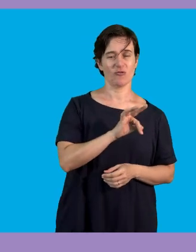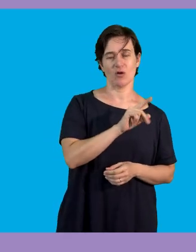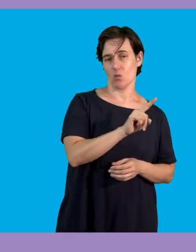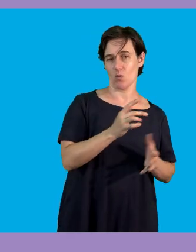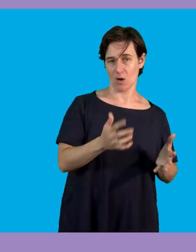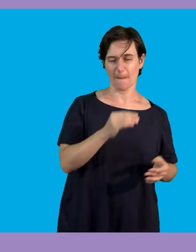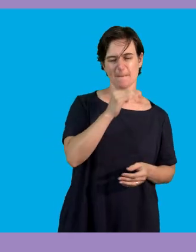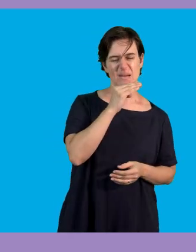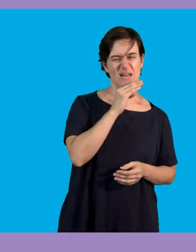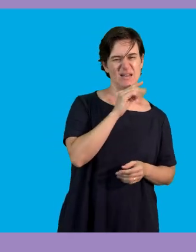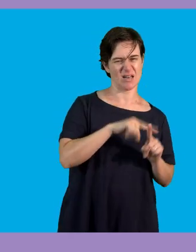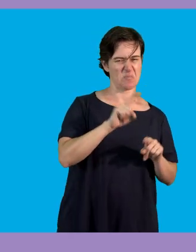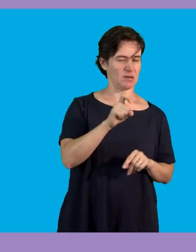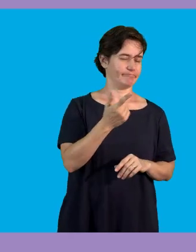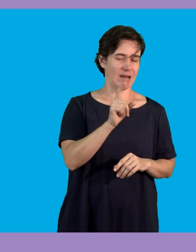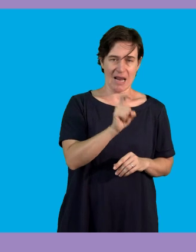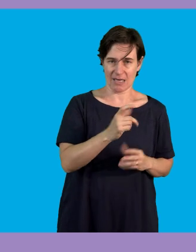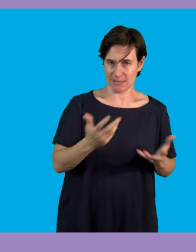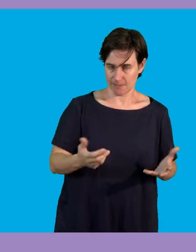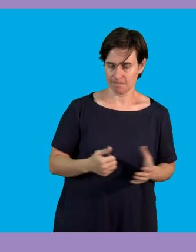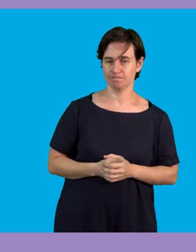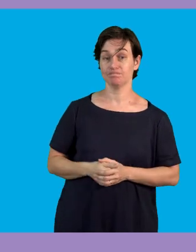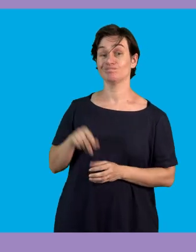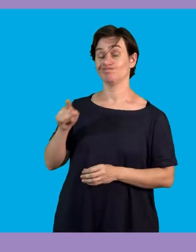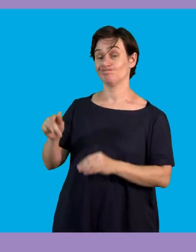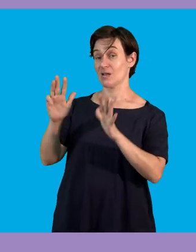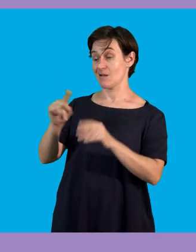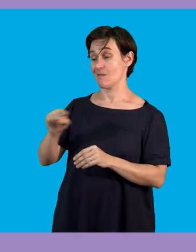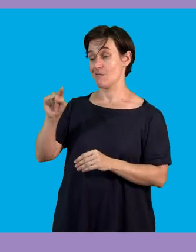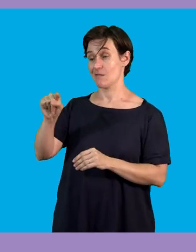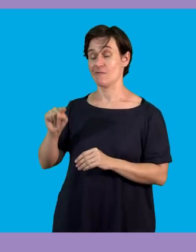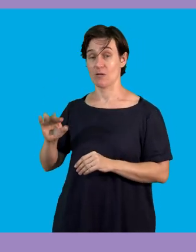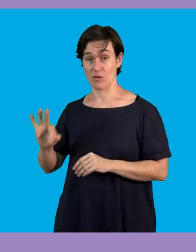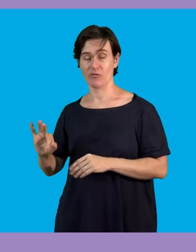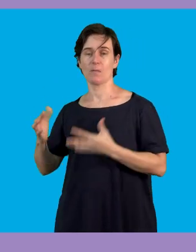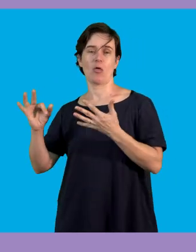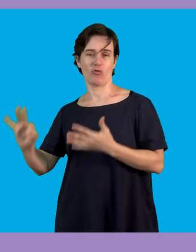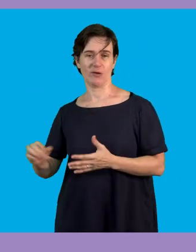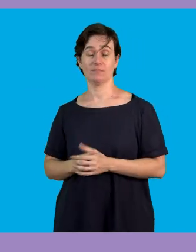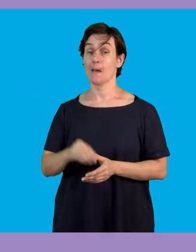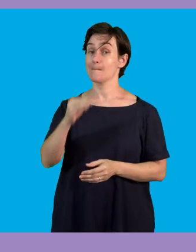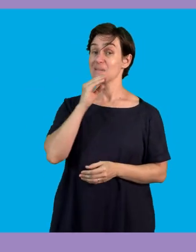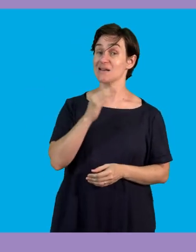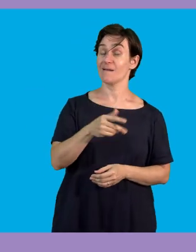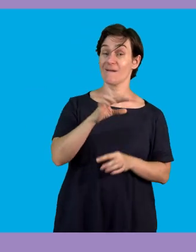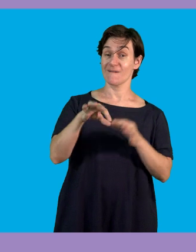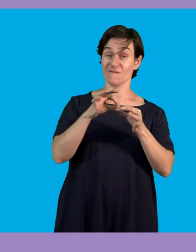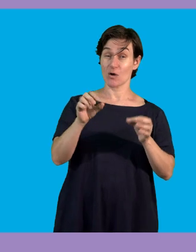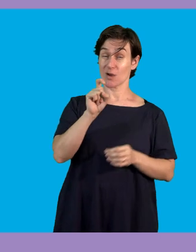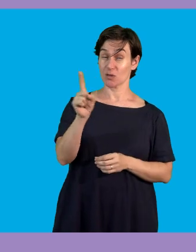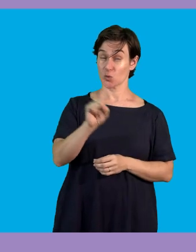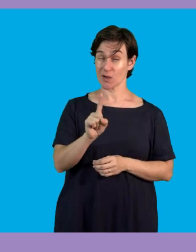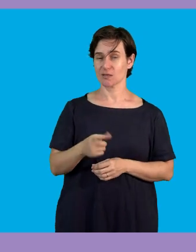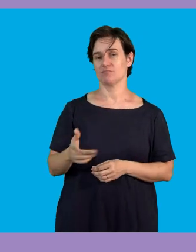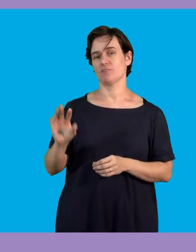by 3 is 1, multiplied by x is x, and 9 divided by 3 is 3. So our value of